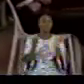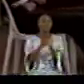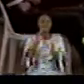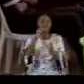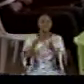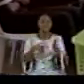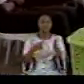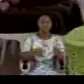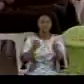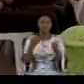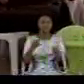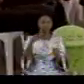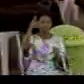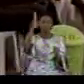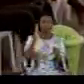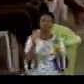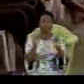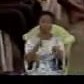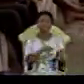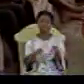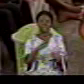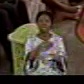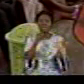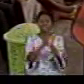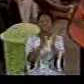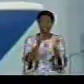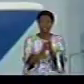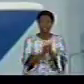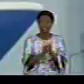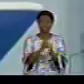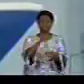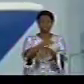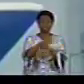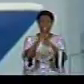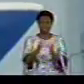And that minister of the gospel is right here with us.